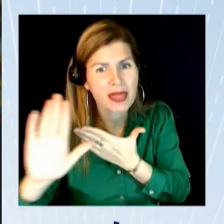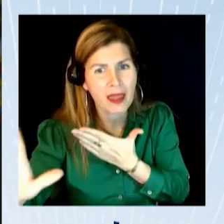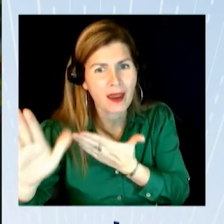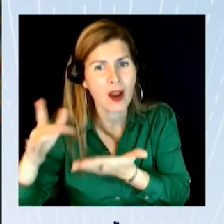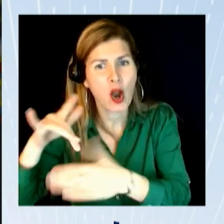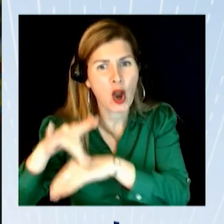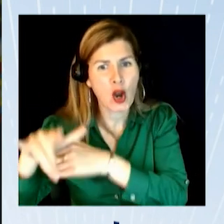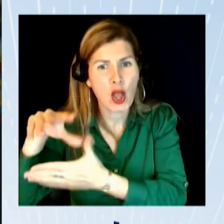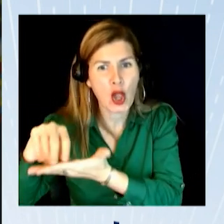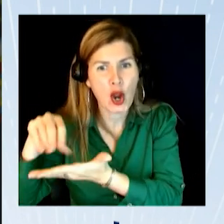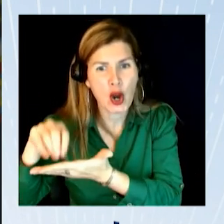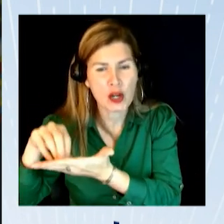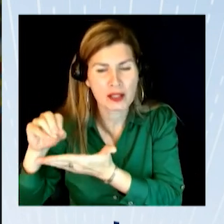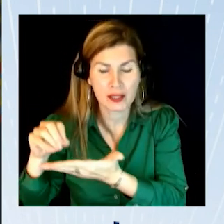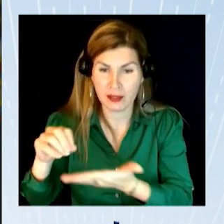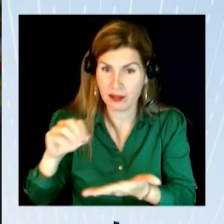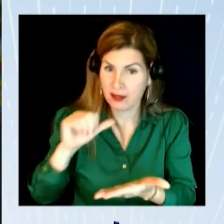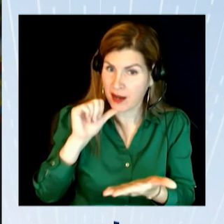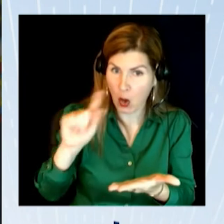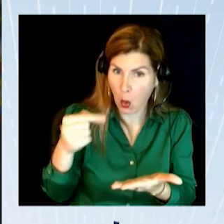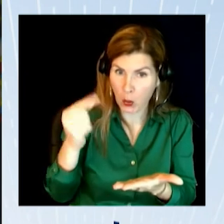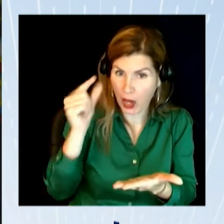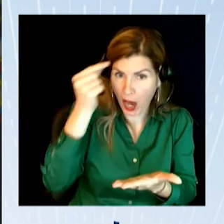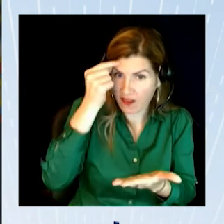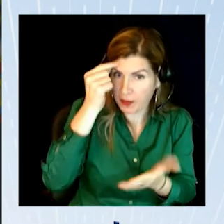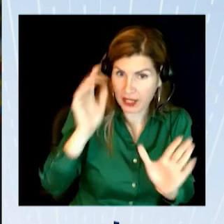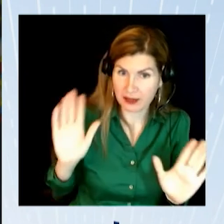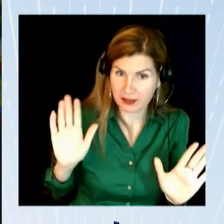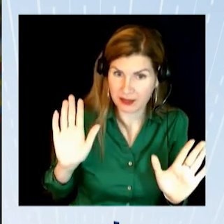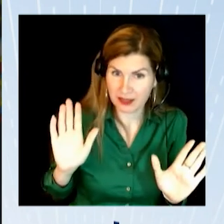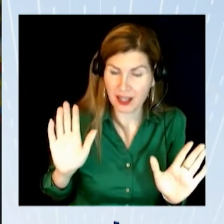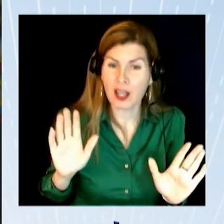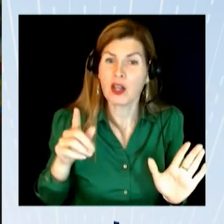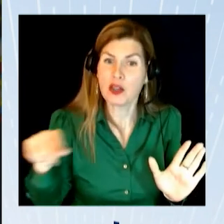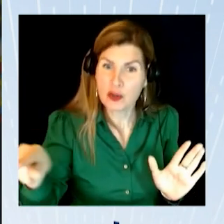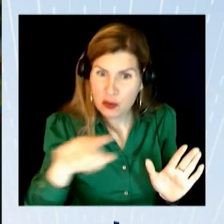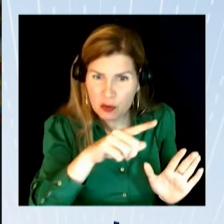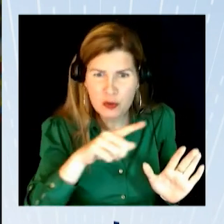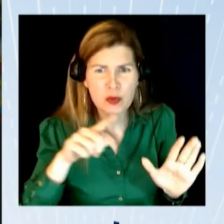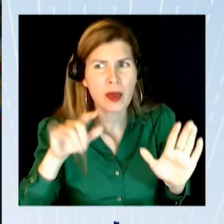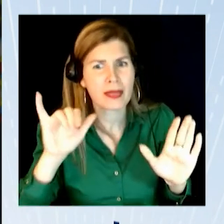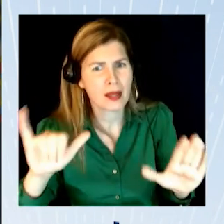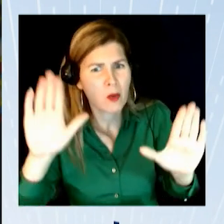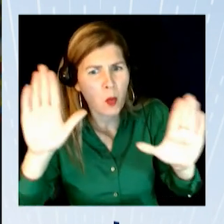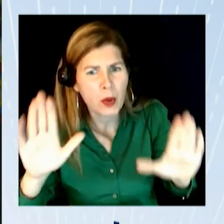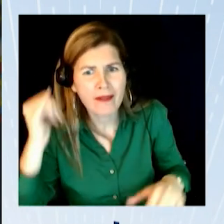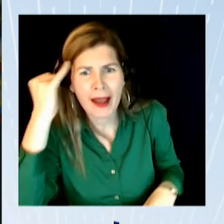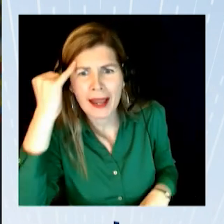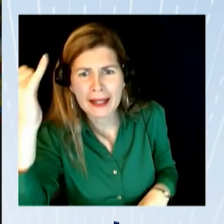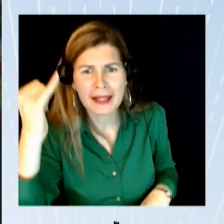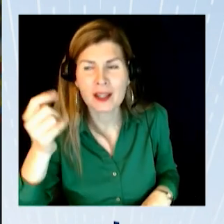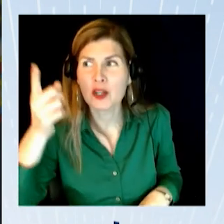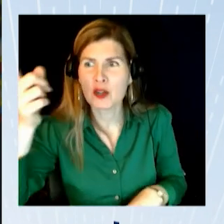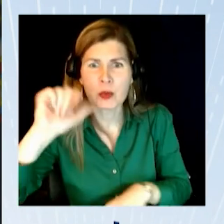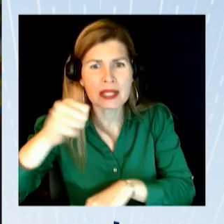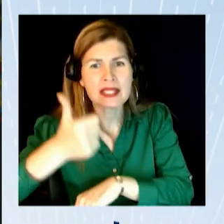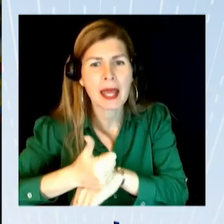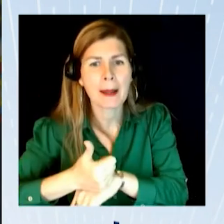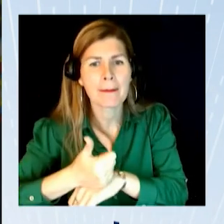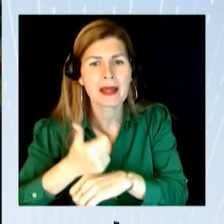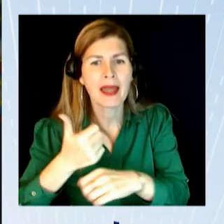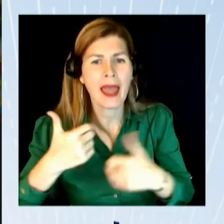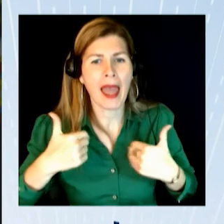it's not just government that has to do this. This is what you've done, the genius of what you've done. You put in place the incentives and